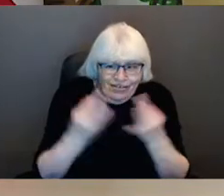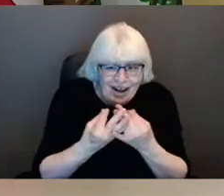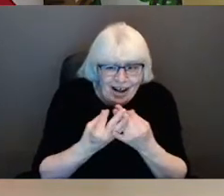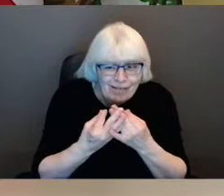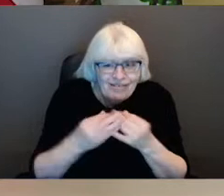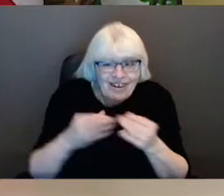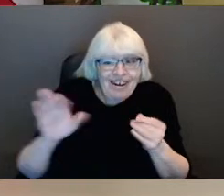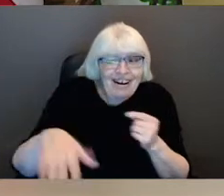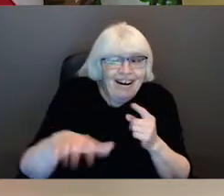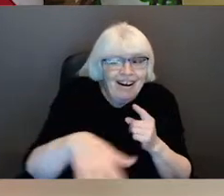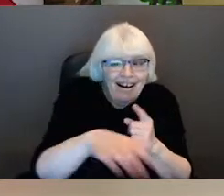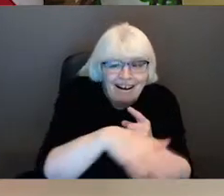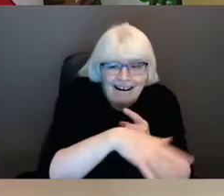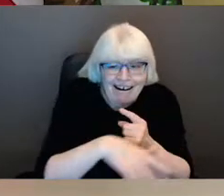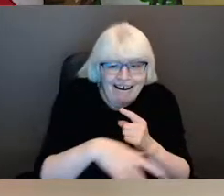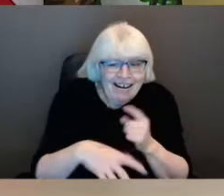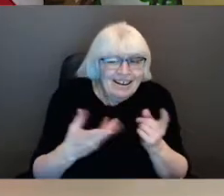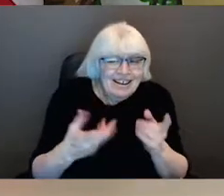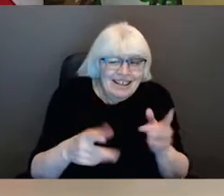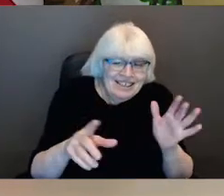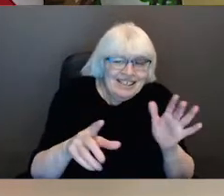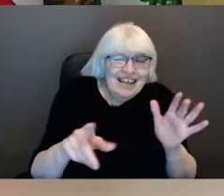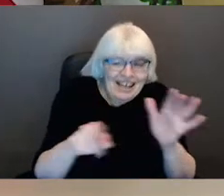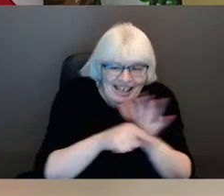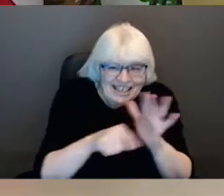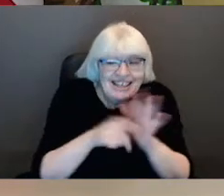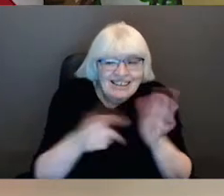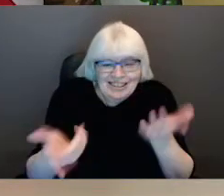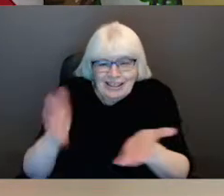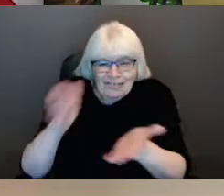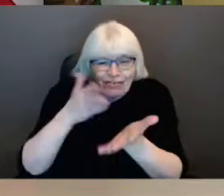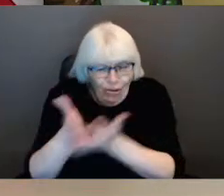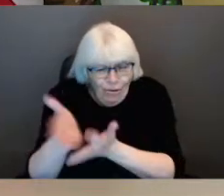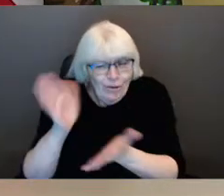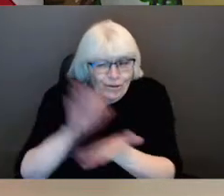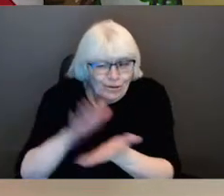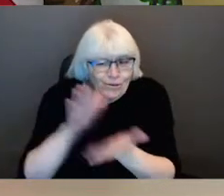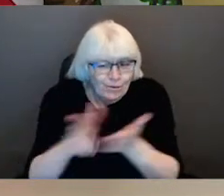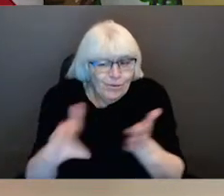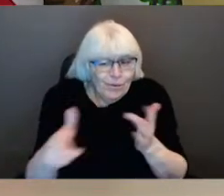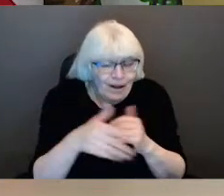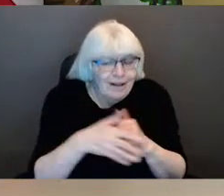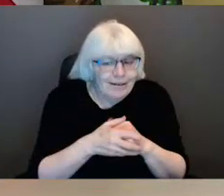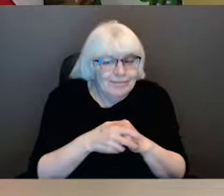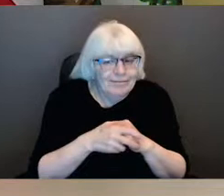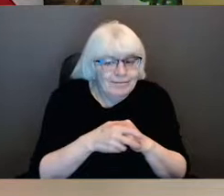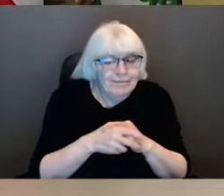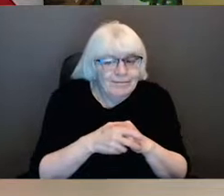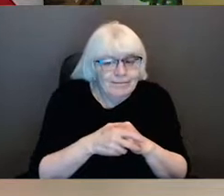close contacts. So that's why it's more of a combined effort in those younger grades.